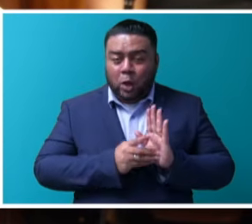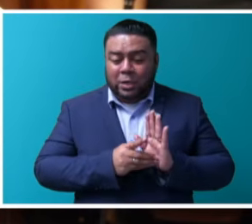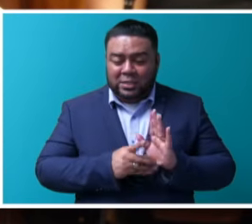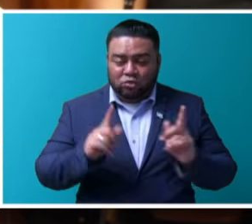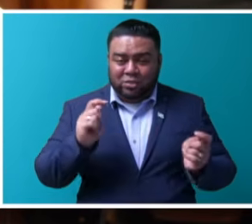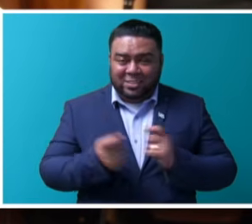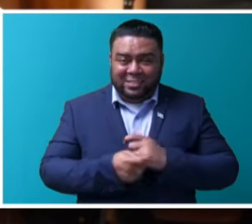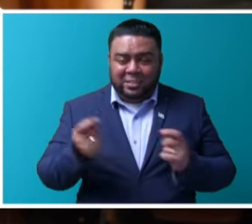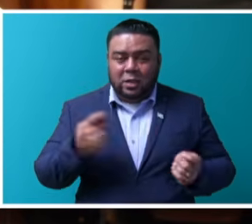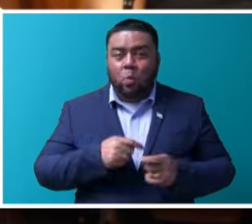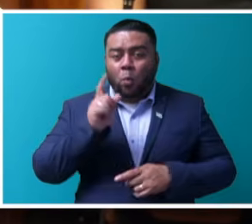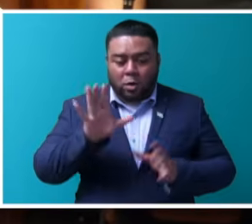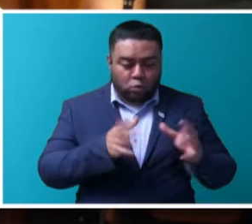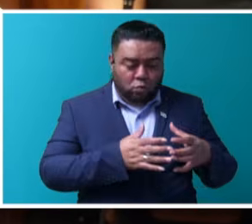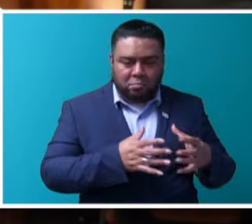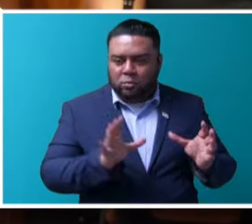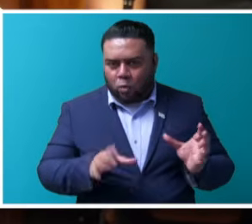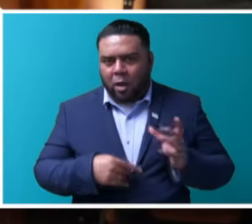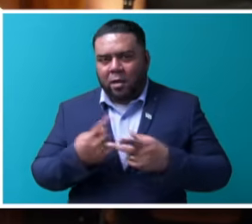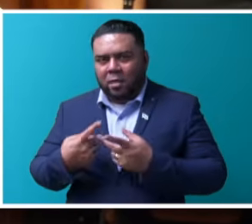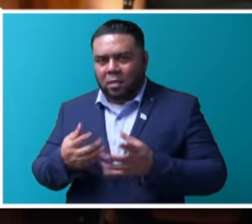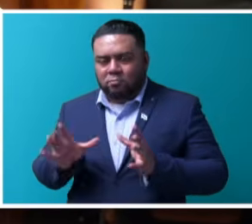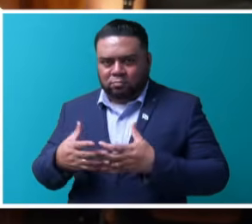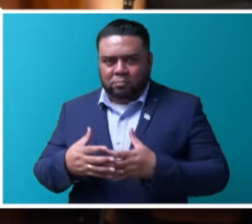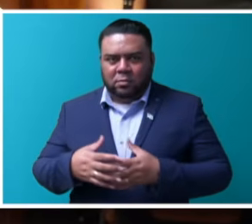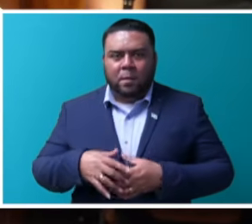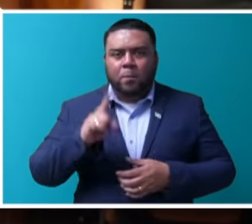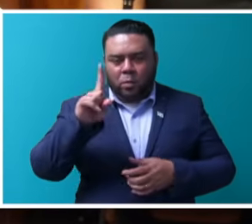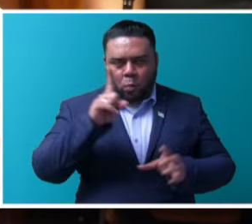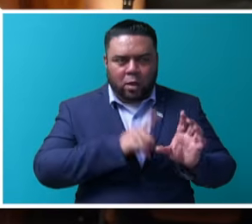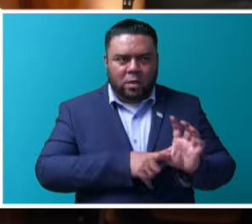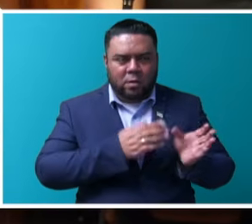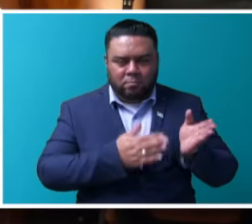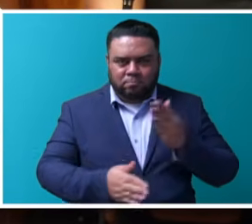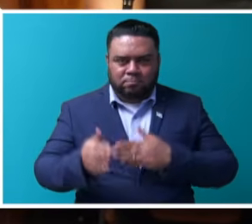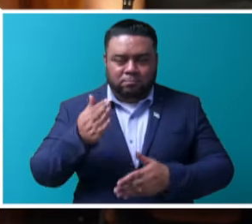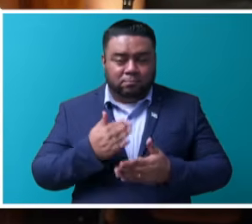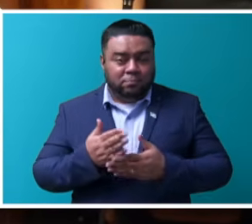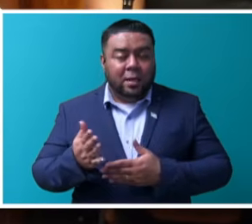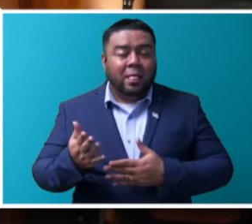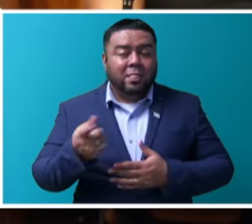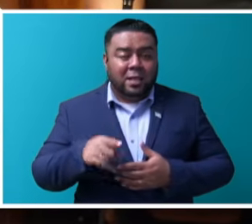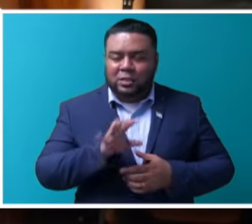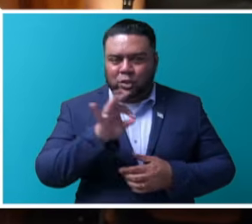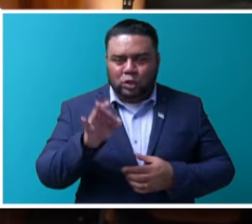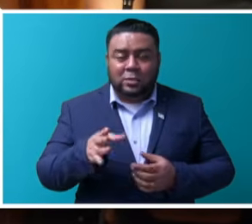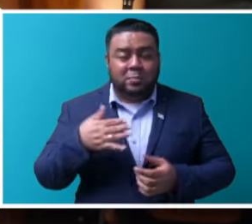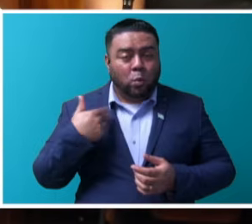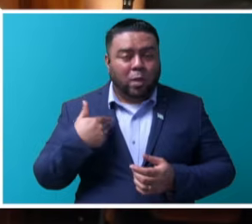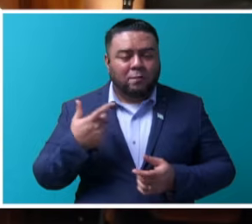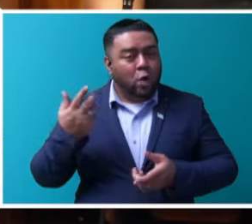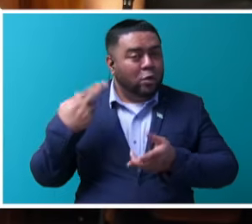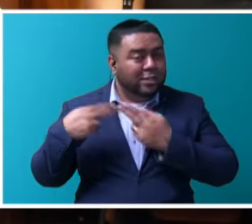in government from one group to another has lasted for more than a year. While this does not speak well of our